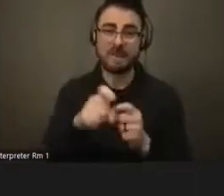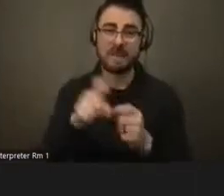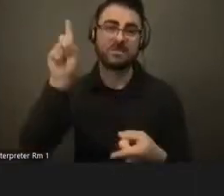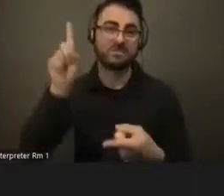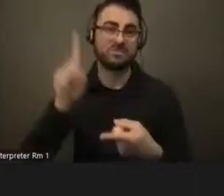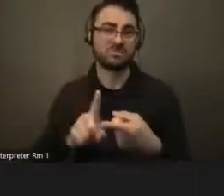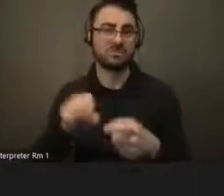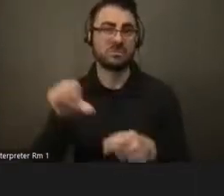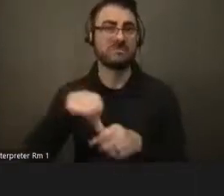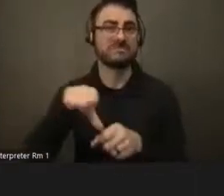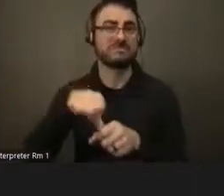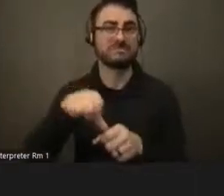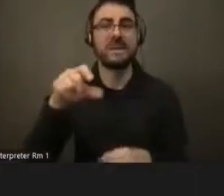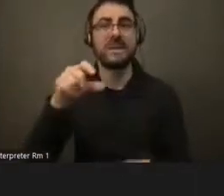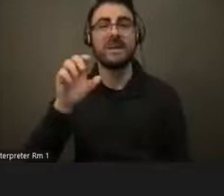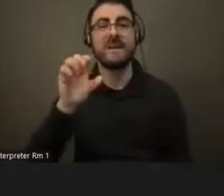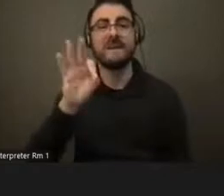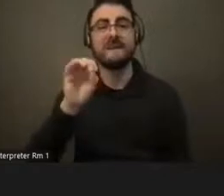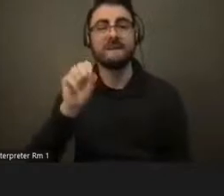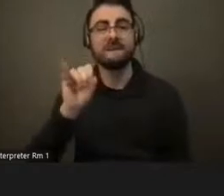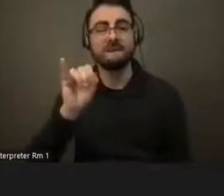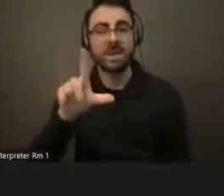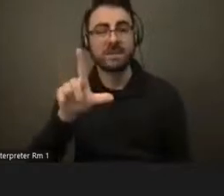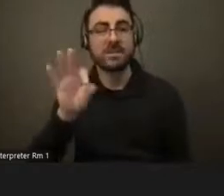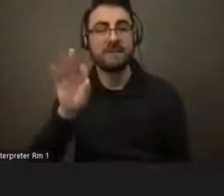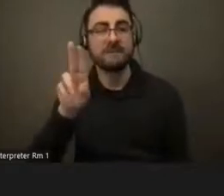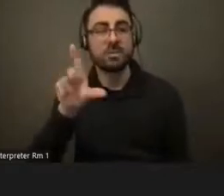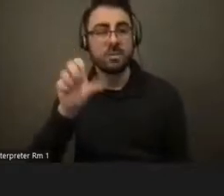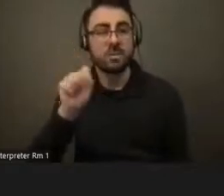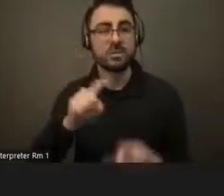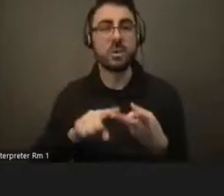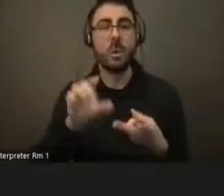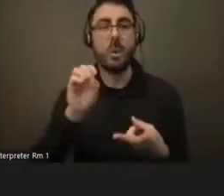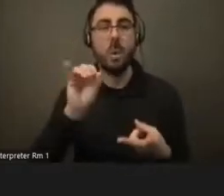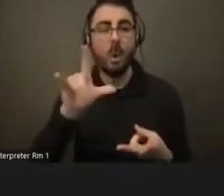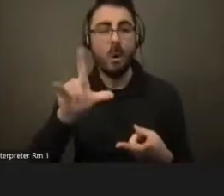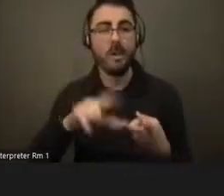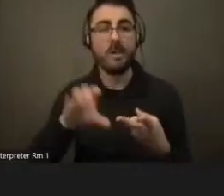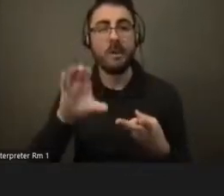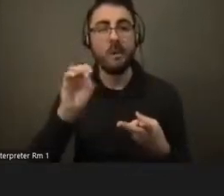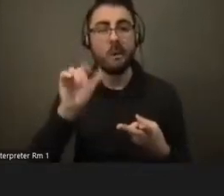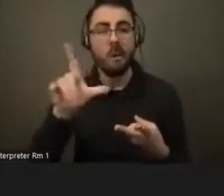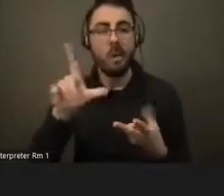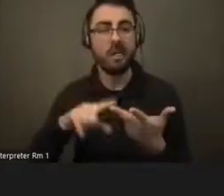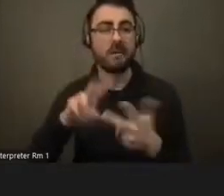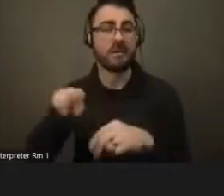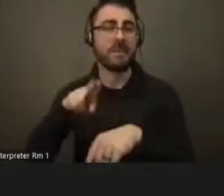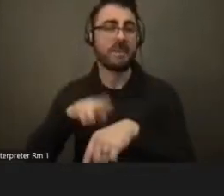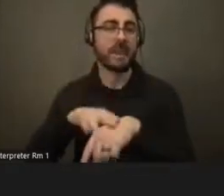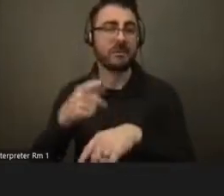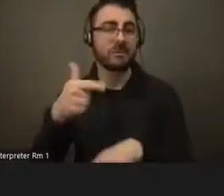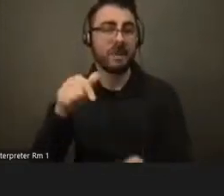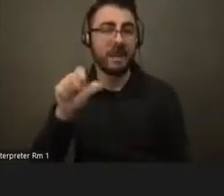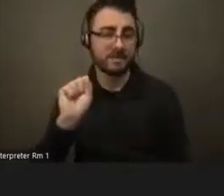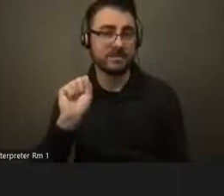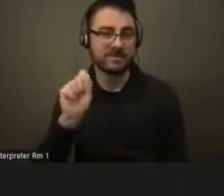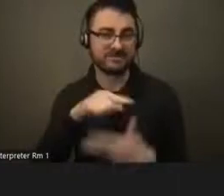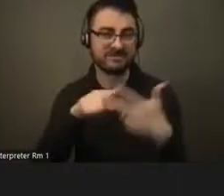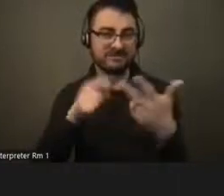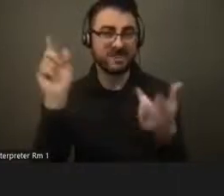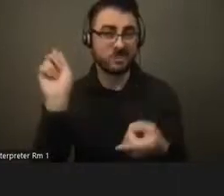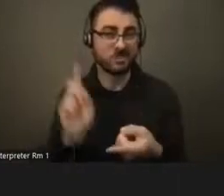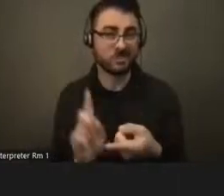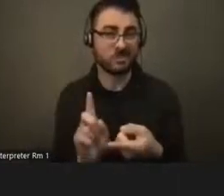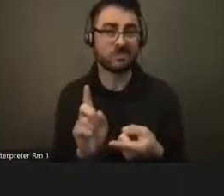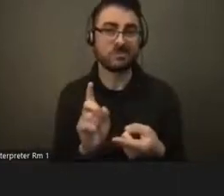so fossil fuels being oil, coal, and natural gas. So what kind of resources are you